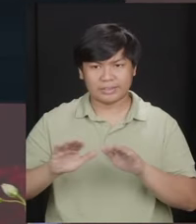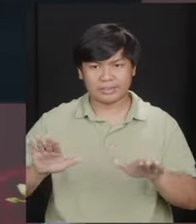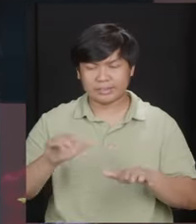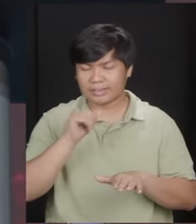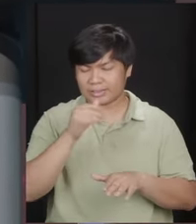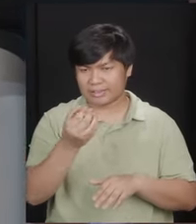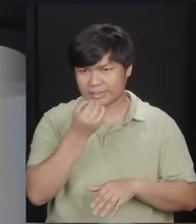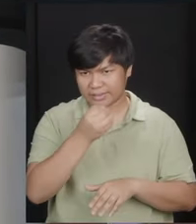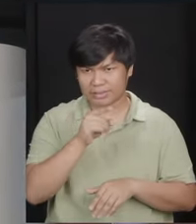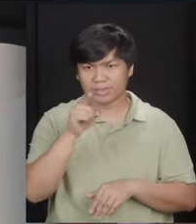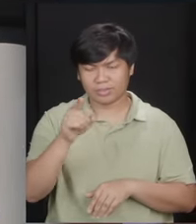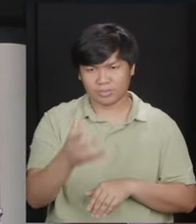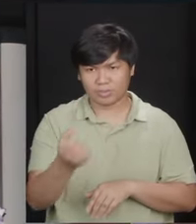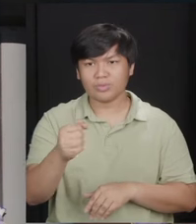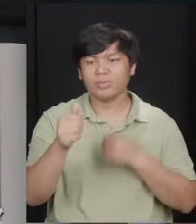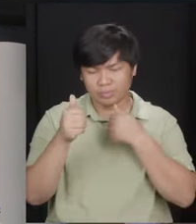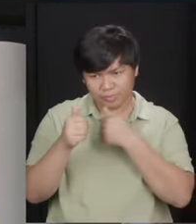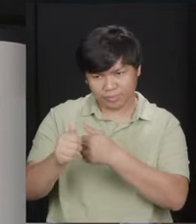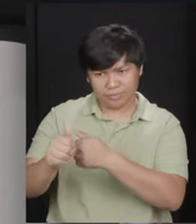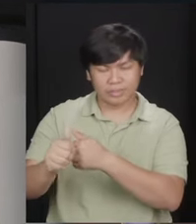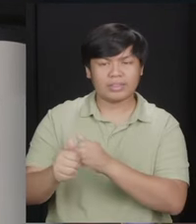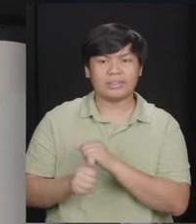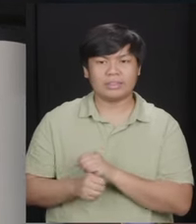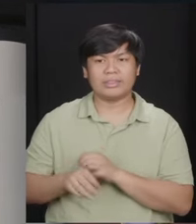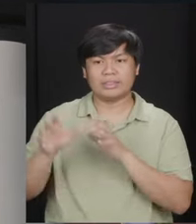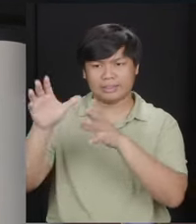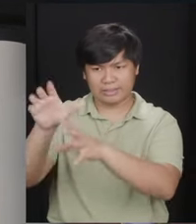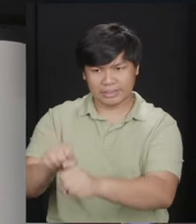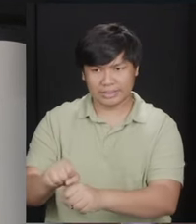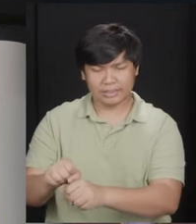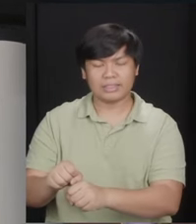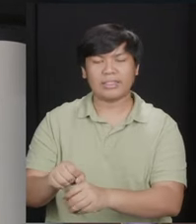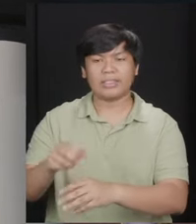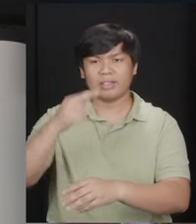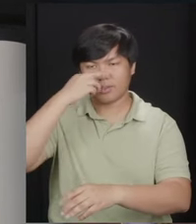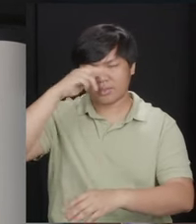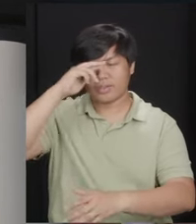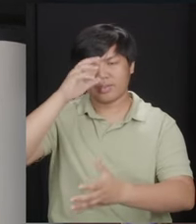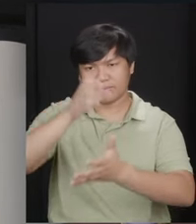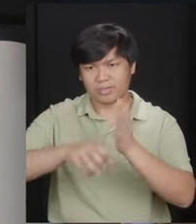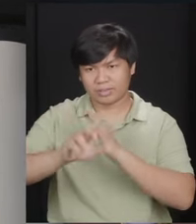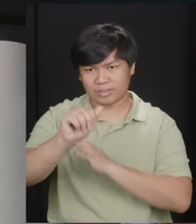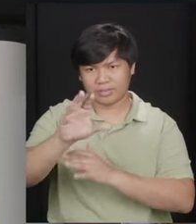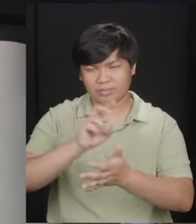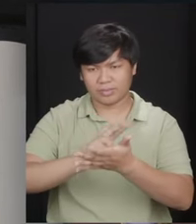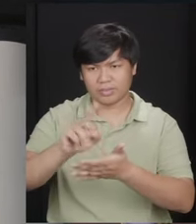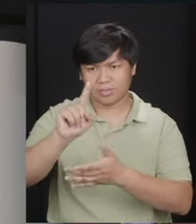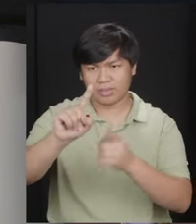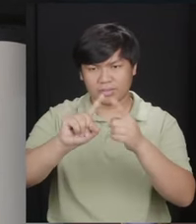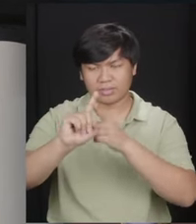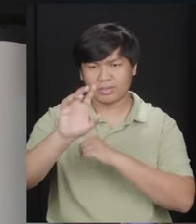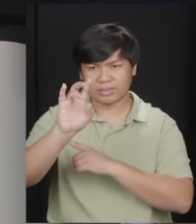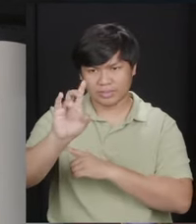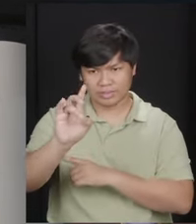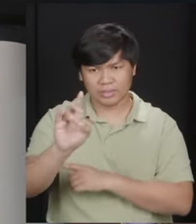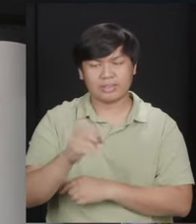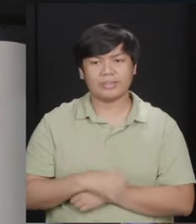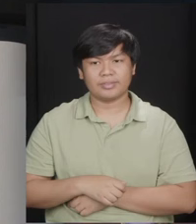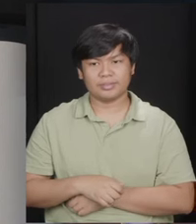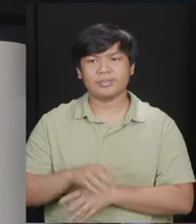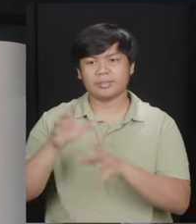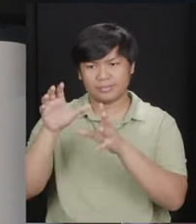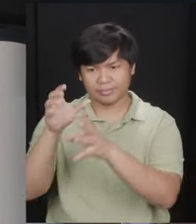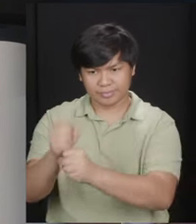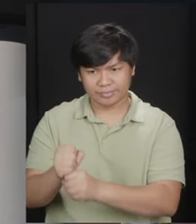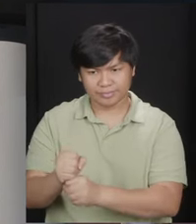eating. It's yours. Run after it. That's why you have Romans 13:1-7. And I'm glad he got it, and I pray he got